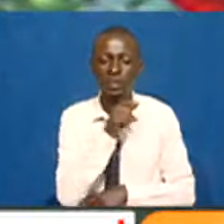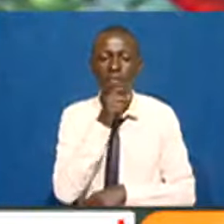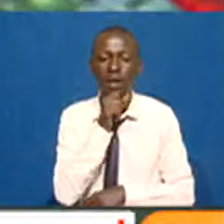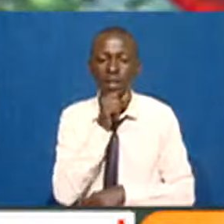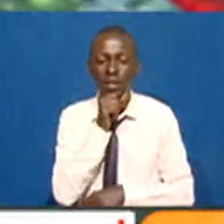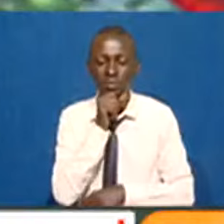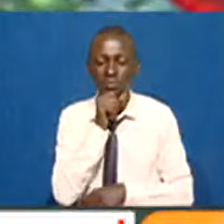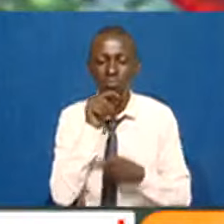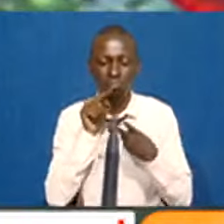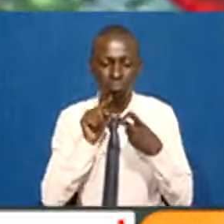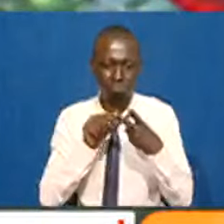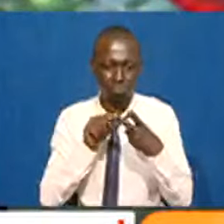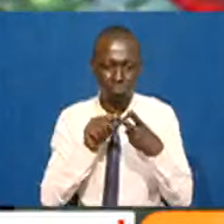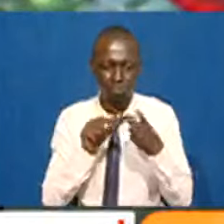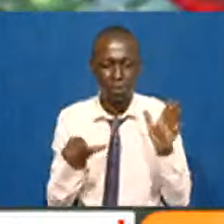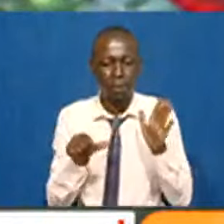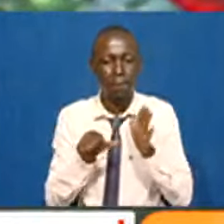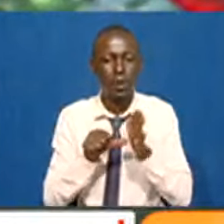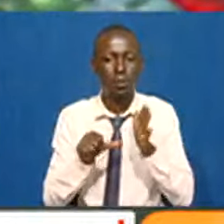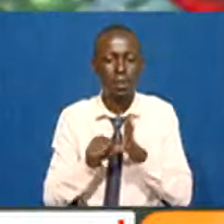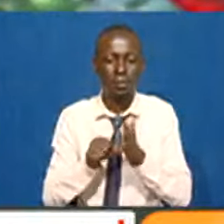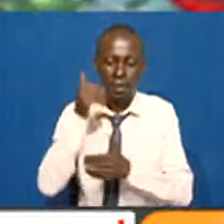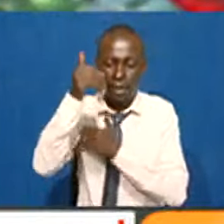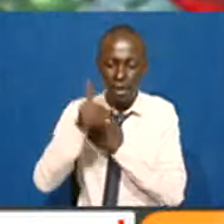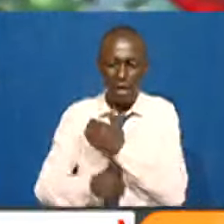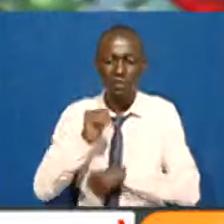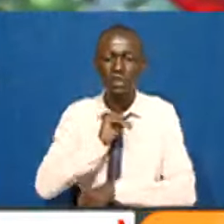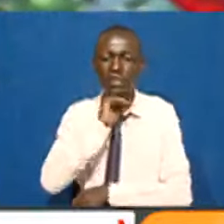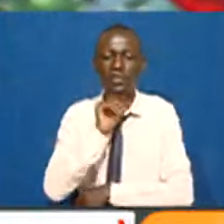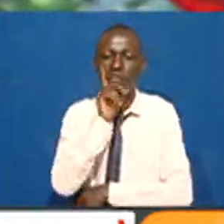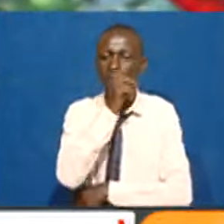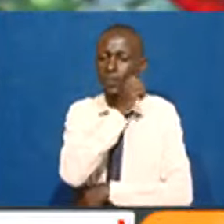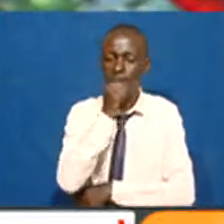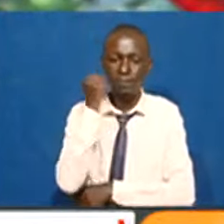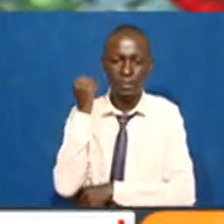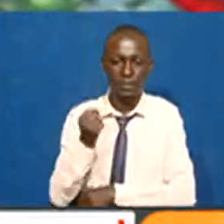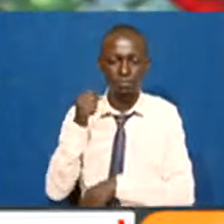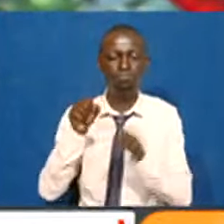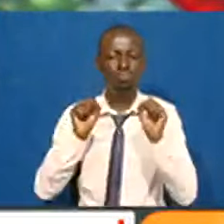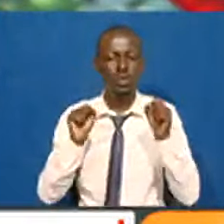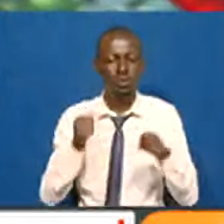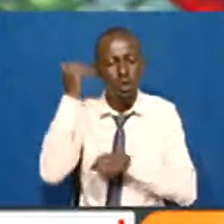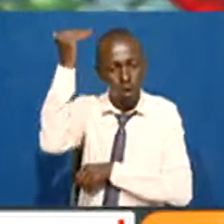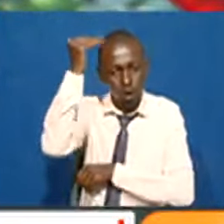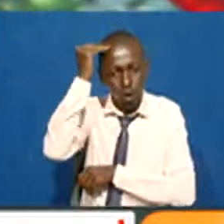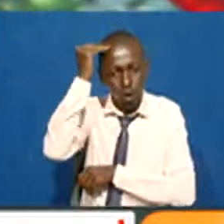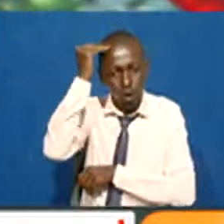problems associated with his demise, meaning trying to figure out how I'm going to make sure that the burial is